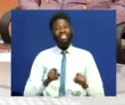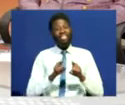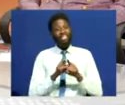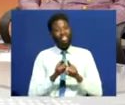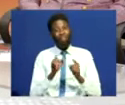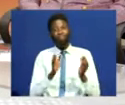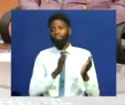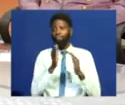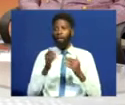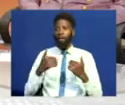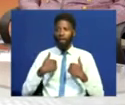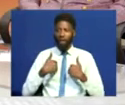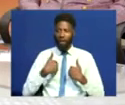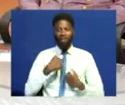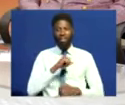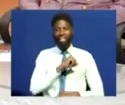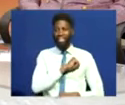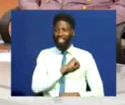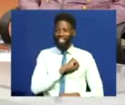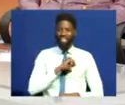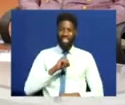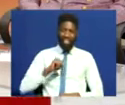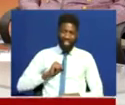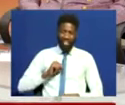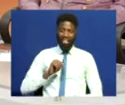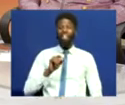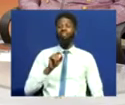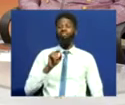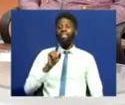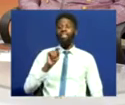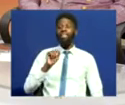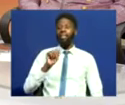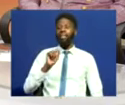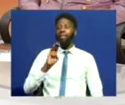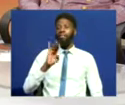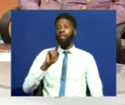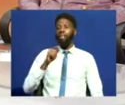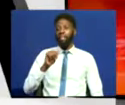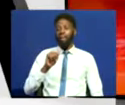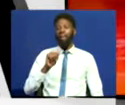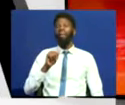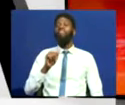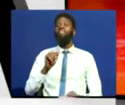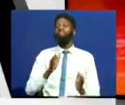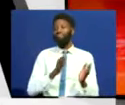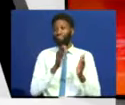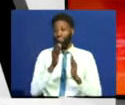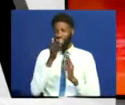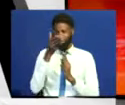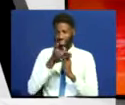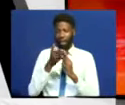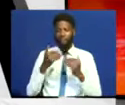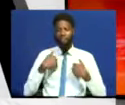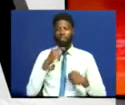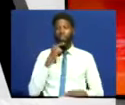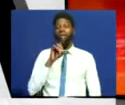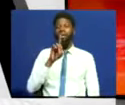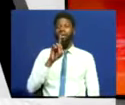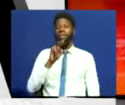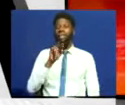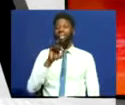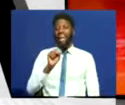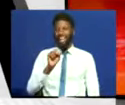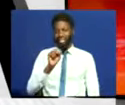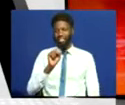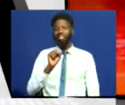house who is Senator Tabitha Mutinda. Before we went for a short commercial break, I was supposed to tap it to Dennis Otieno. Dennis,